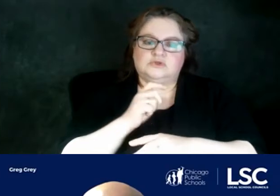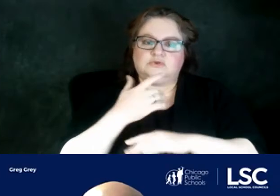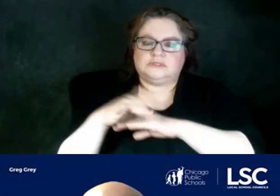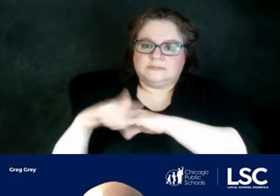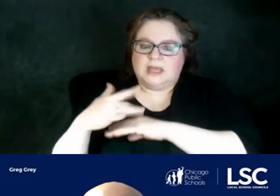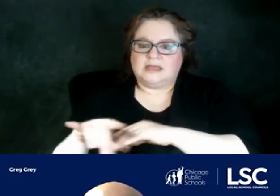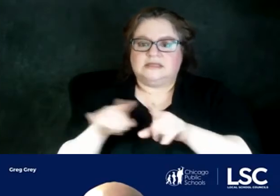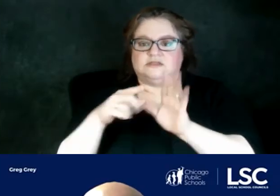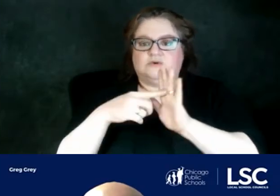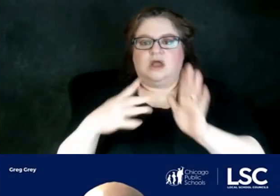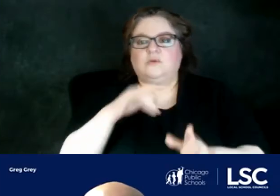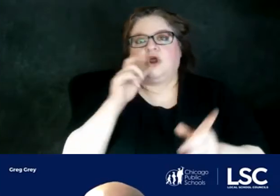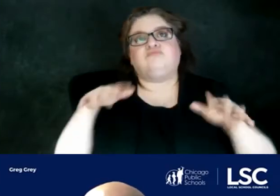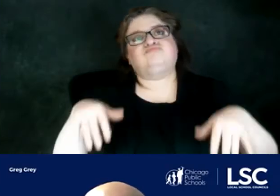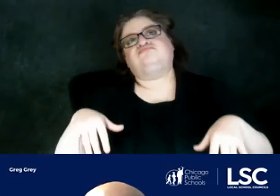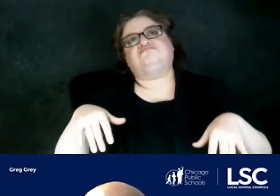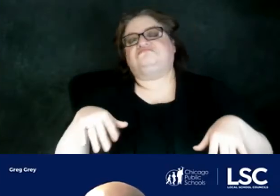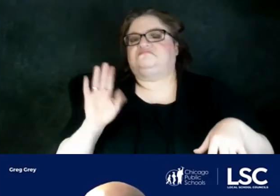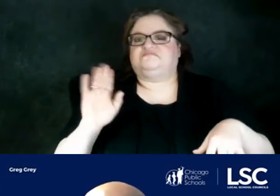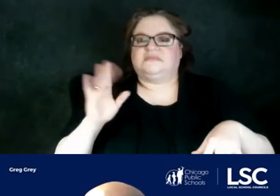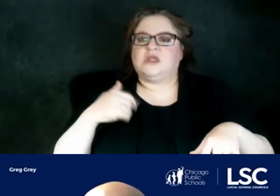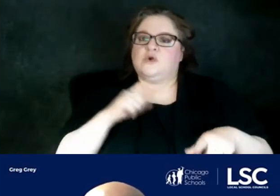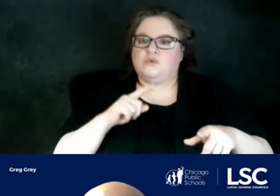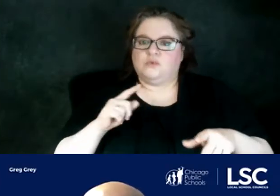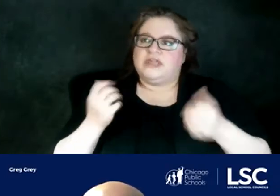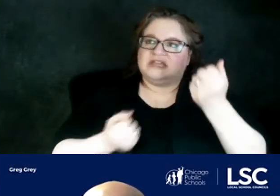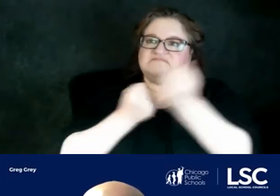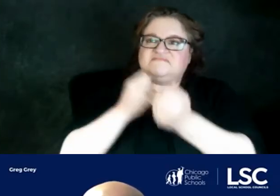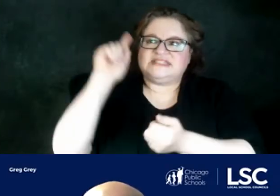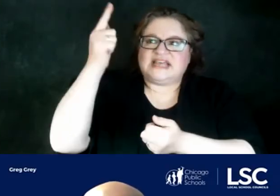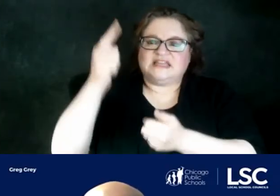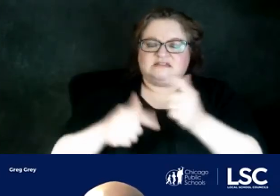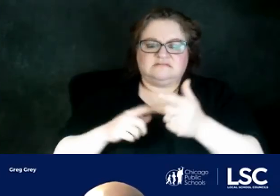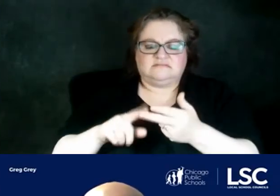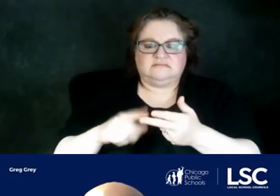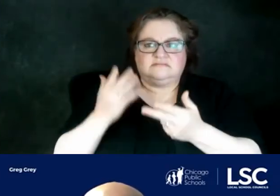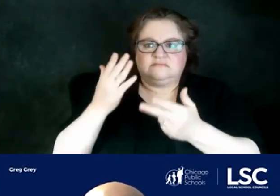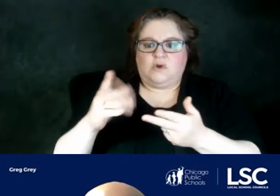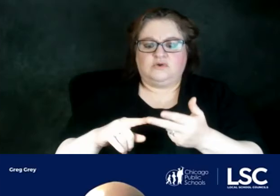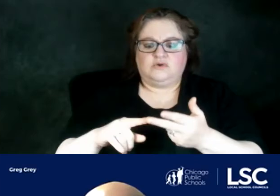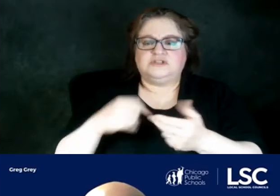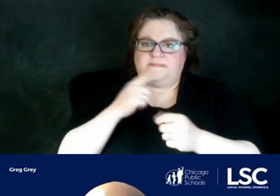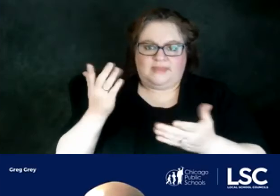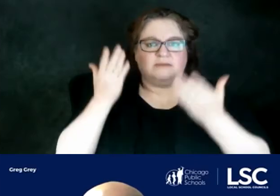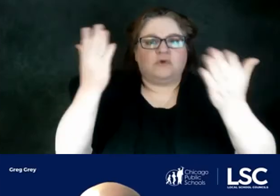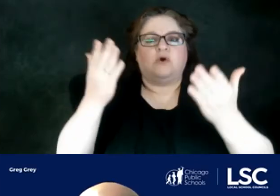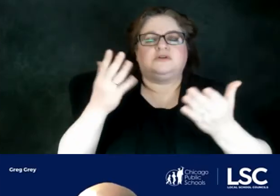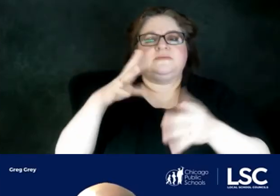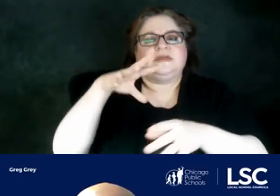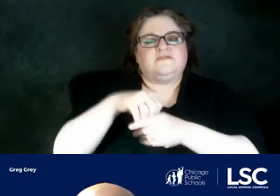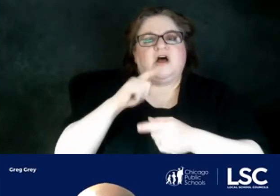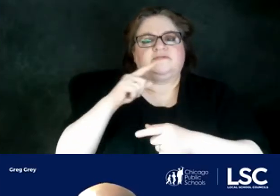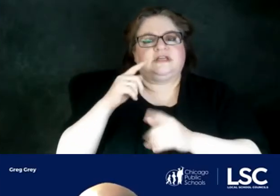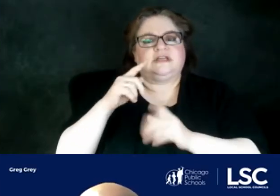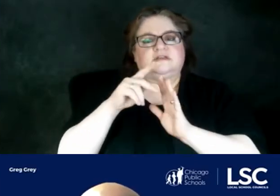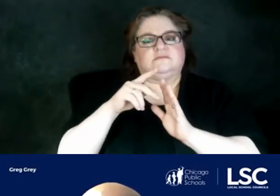do. We don't just sit there, but we second motions, we make motions ourselves, getting involved in those little procedural things. You can